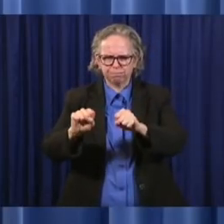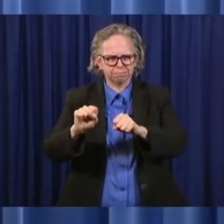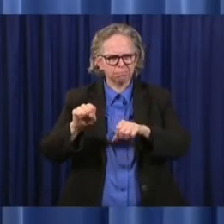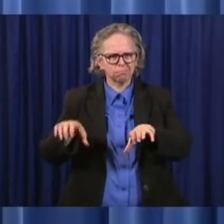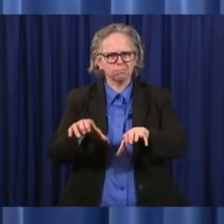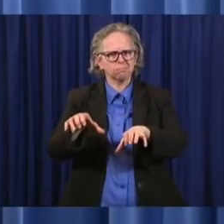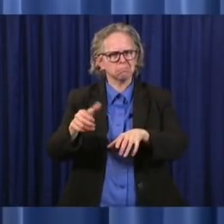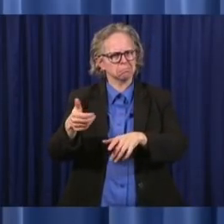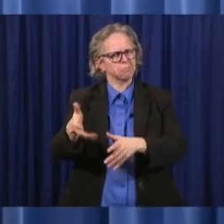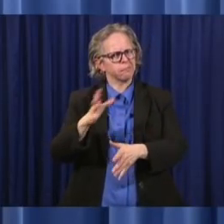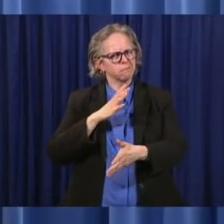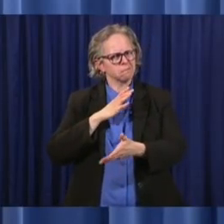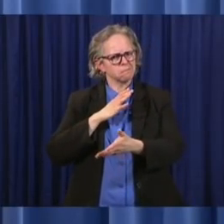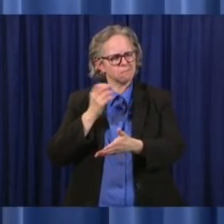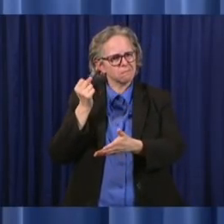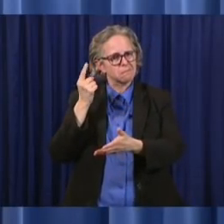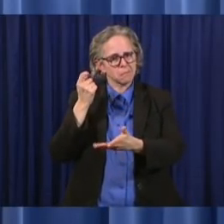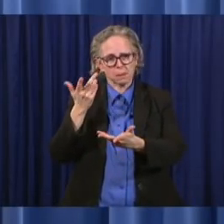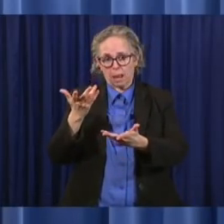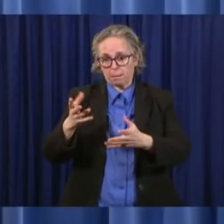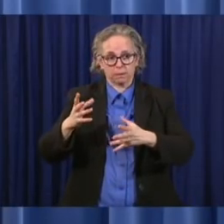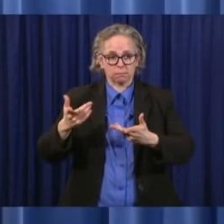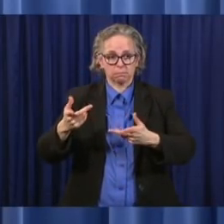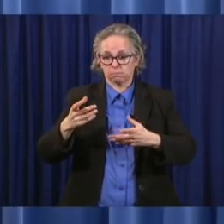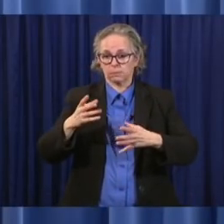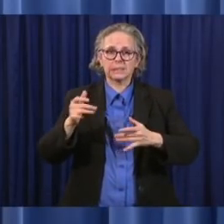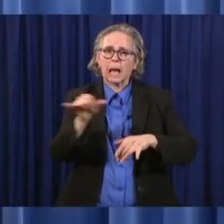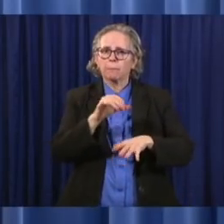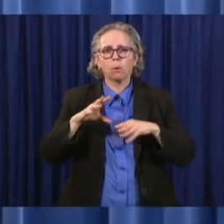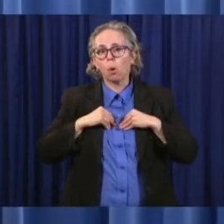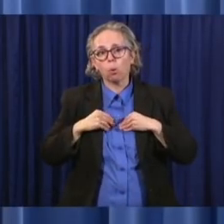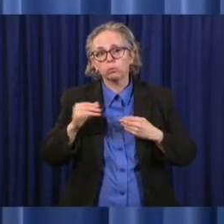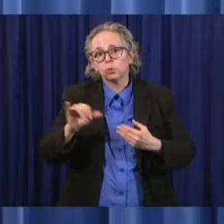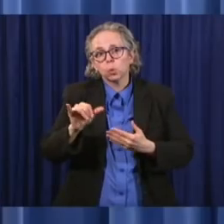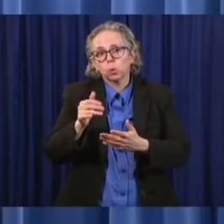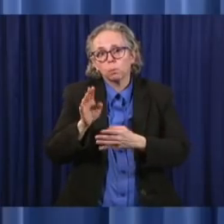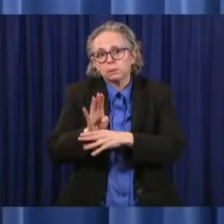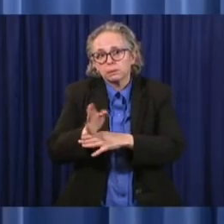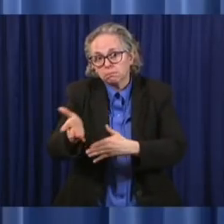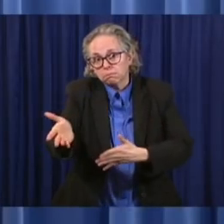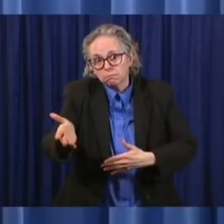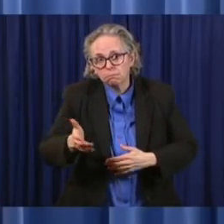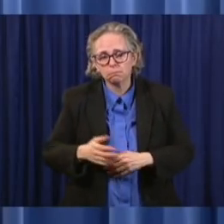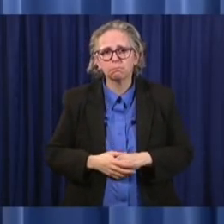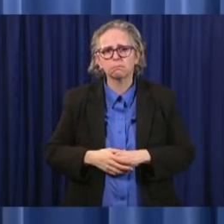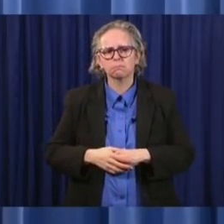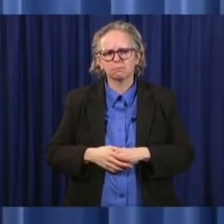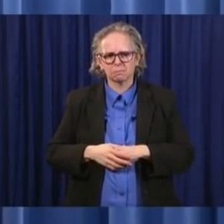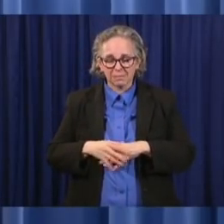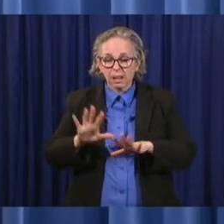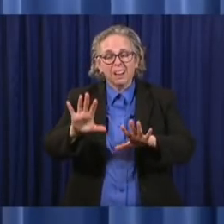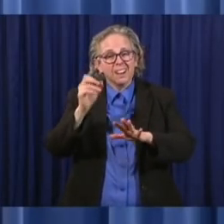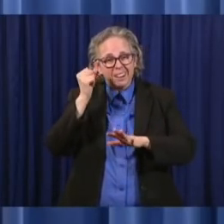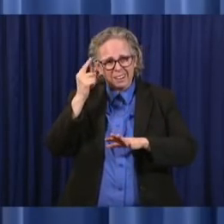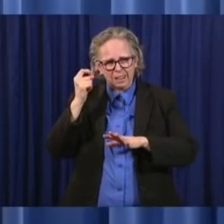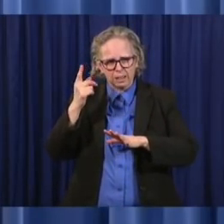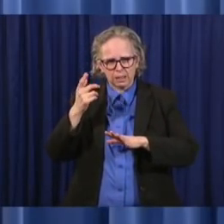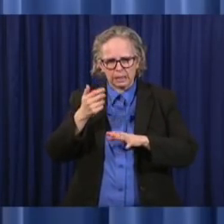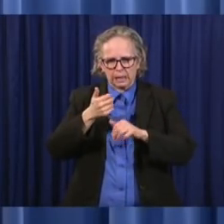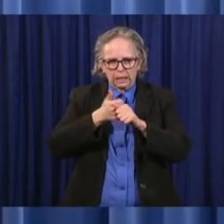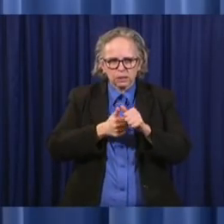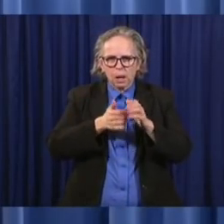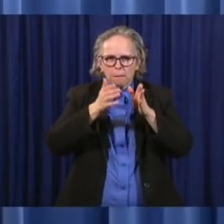be actually the owner. My experience has been each one of them has a real interest in protecting their employees.